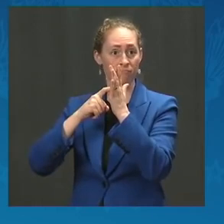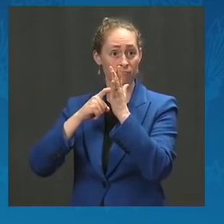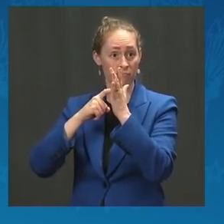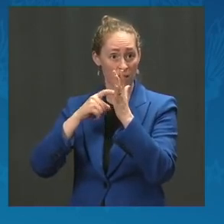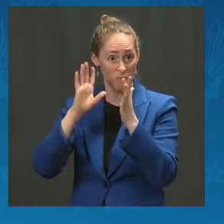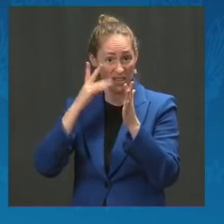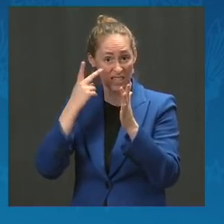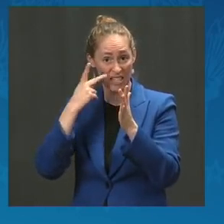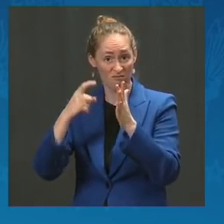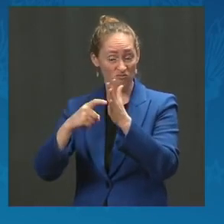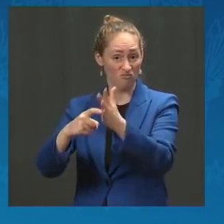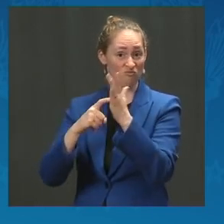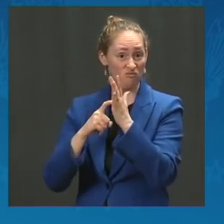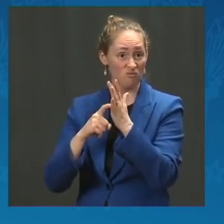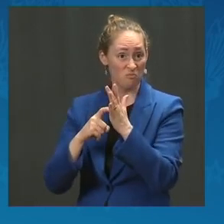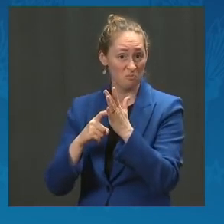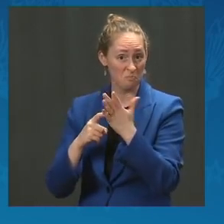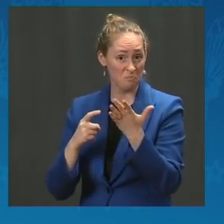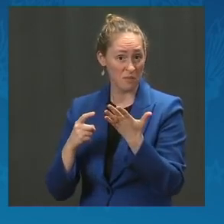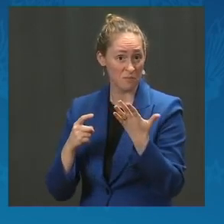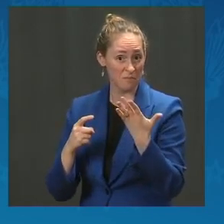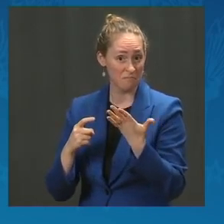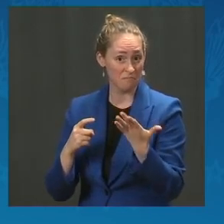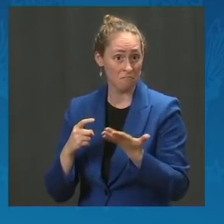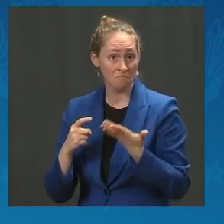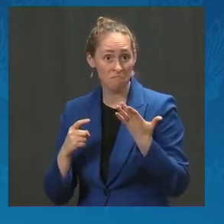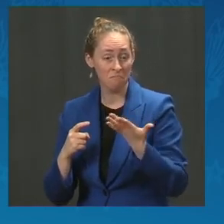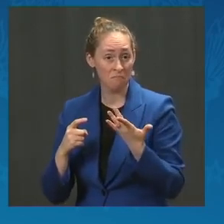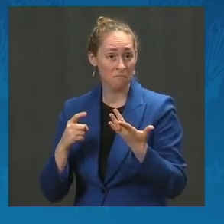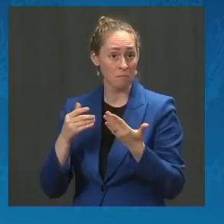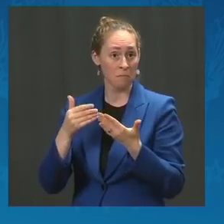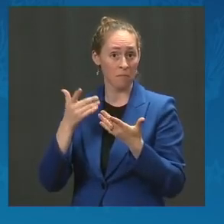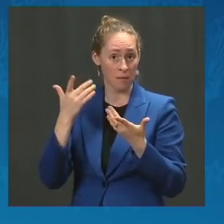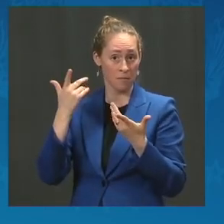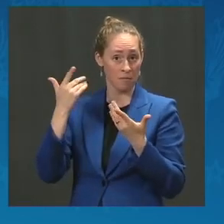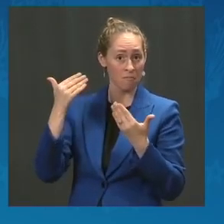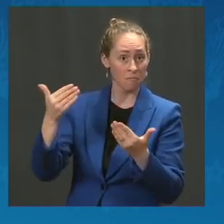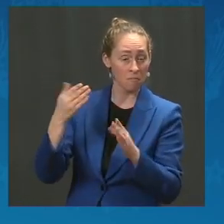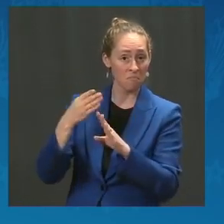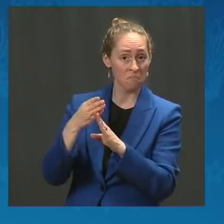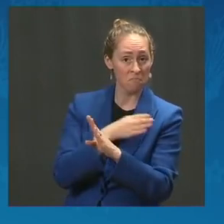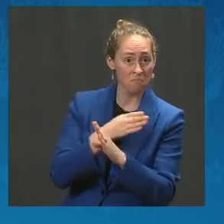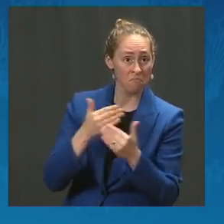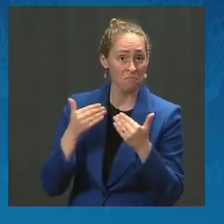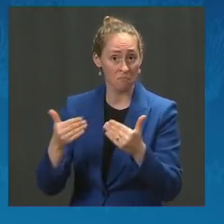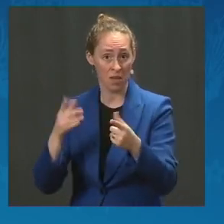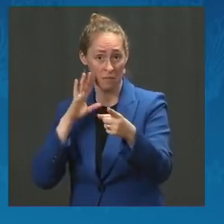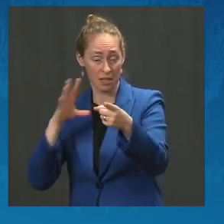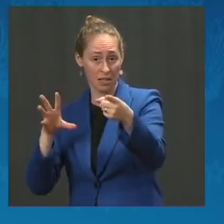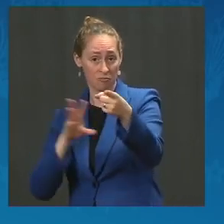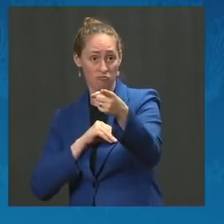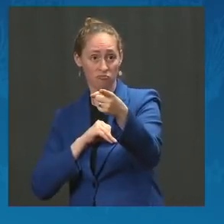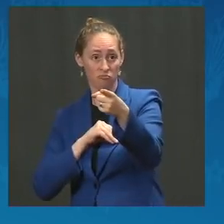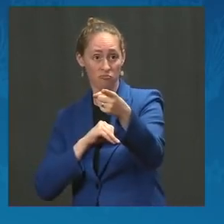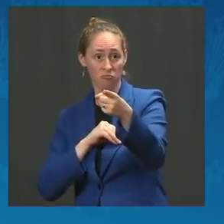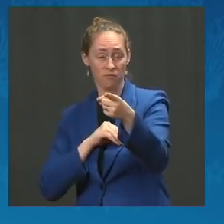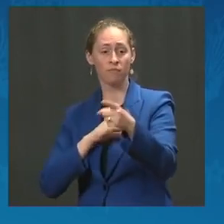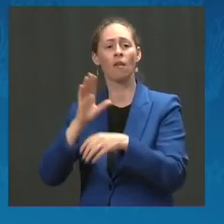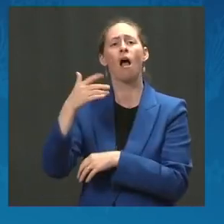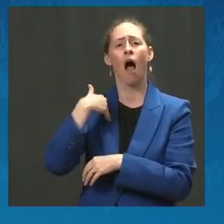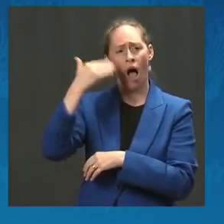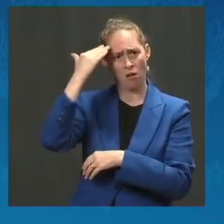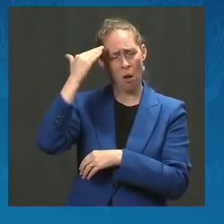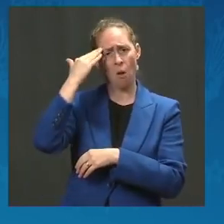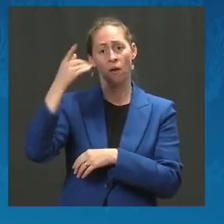effect before full approval, and do you think he's open to that? I know he's open to it,